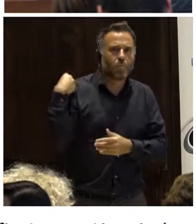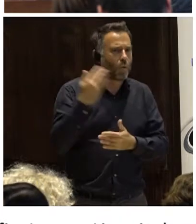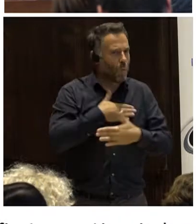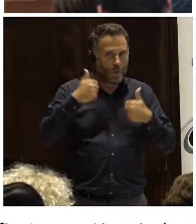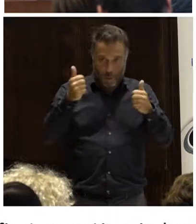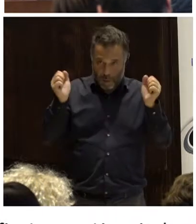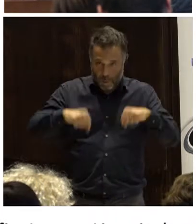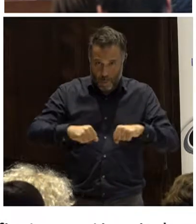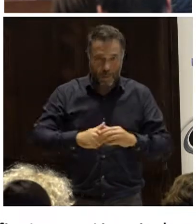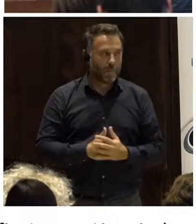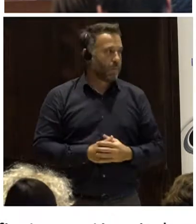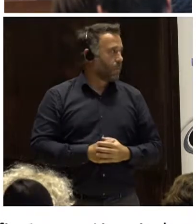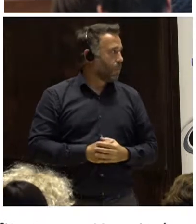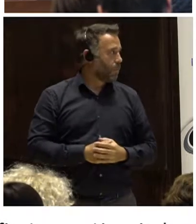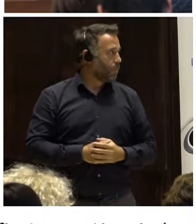Okay?